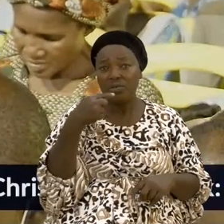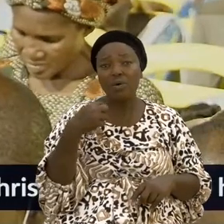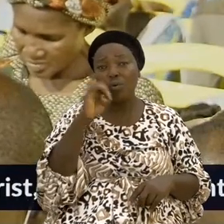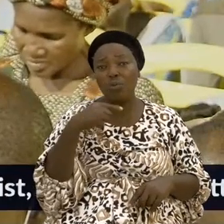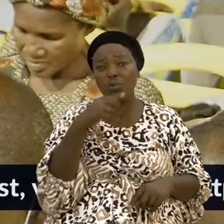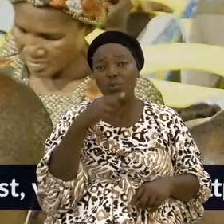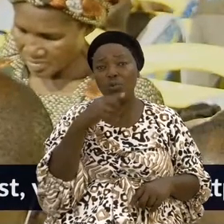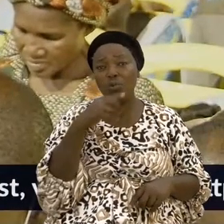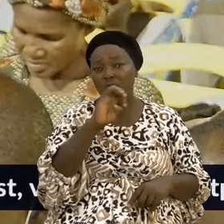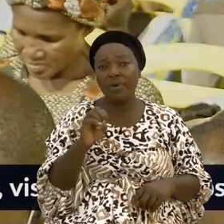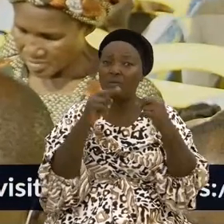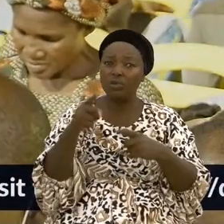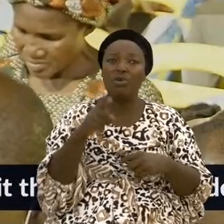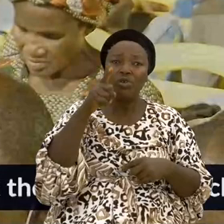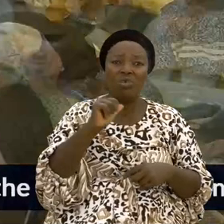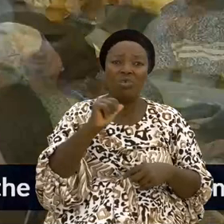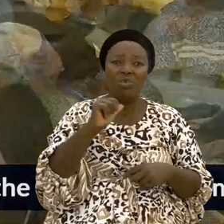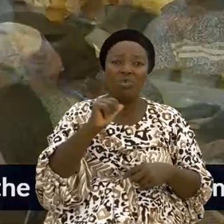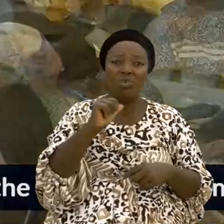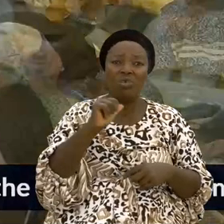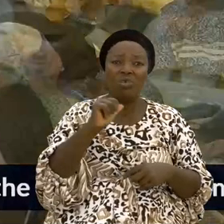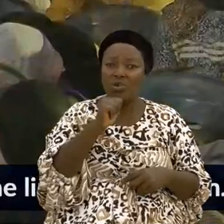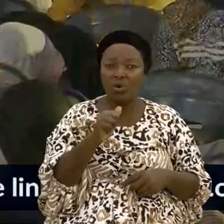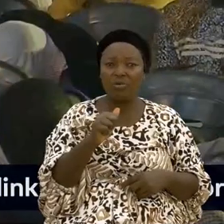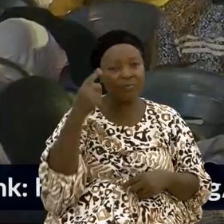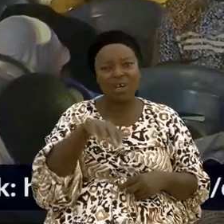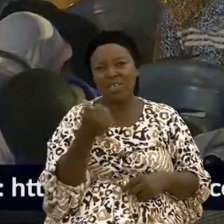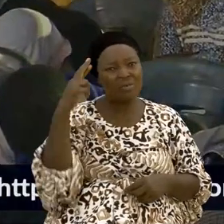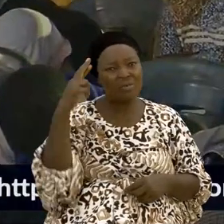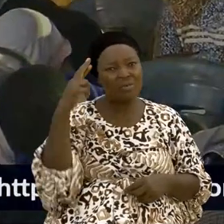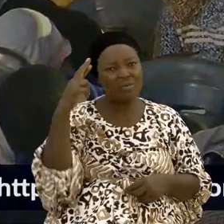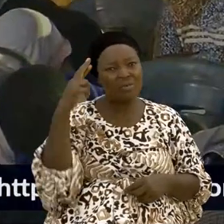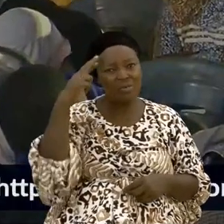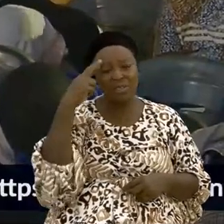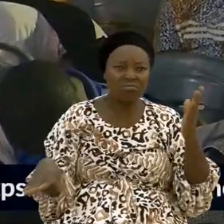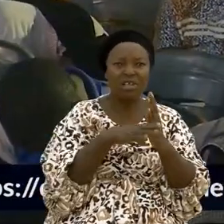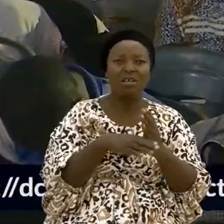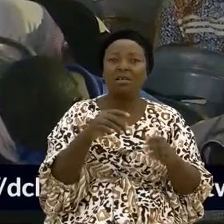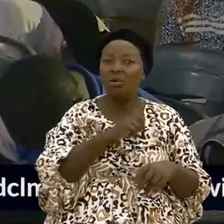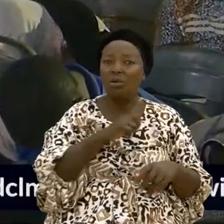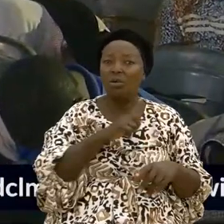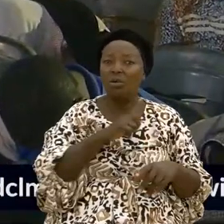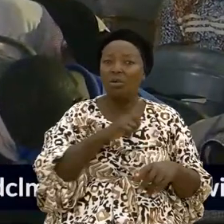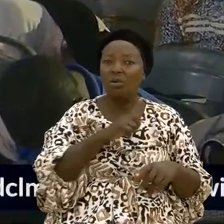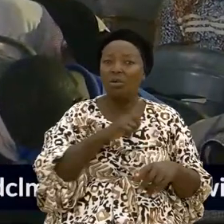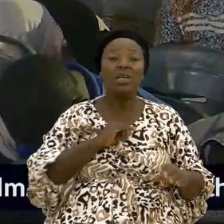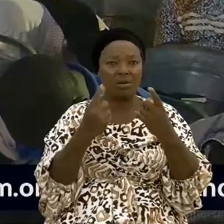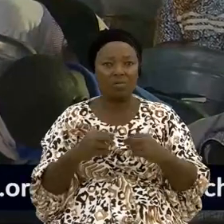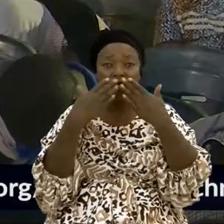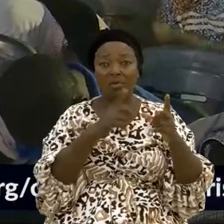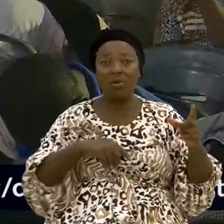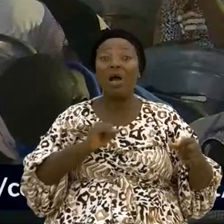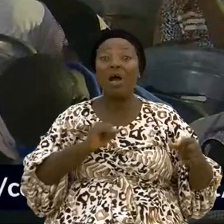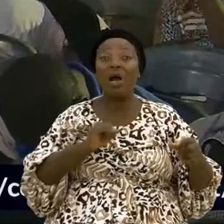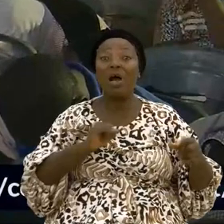you, you will in no wise, for no reason, cast out. I come. Thank you, Lord. I